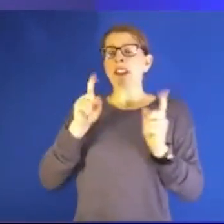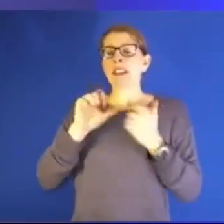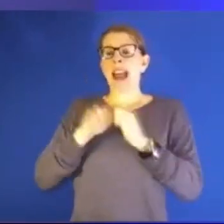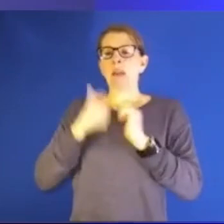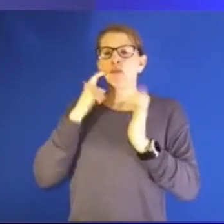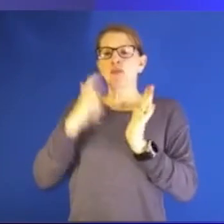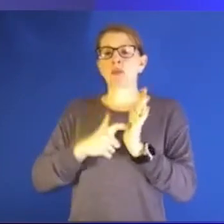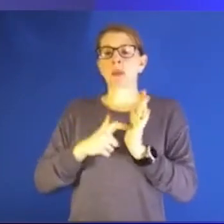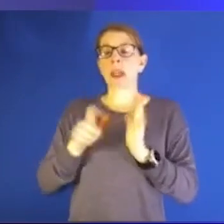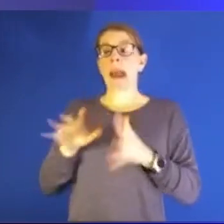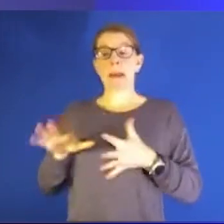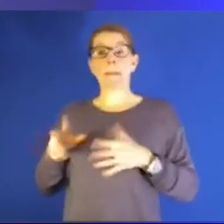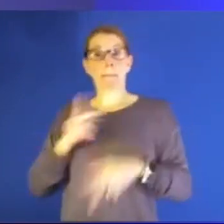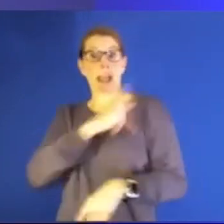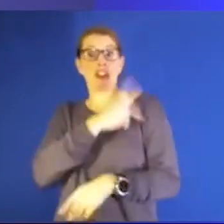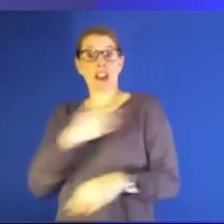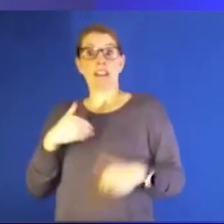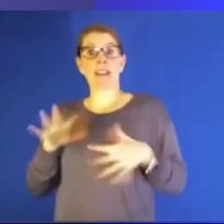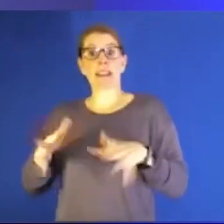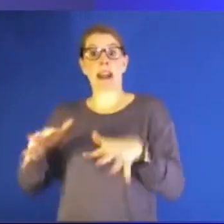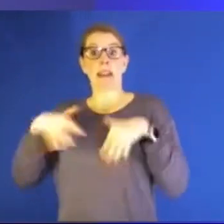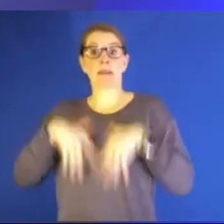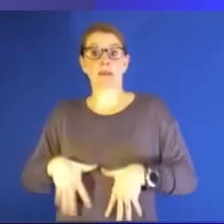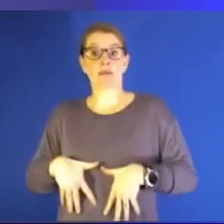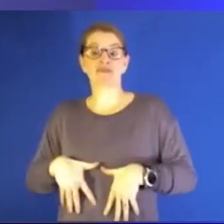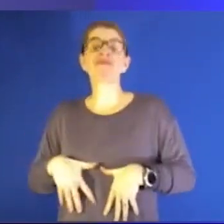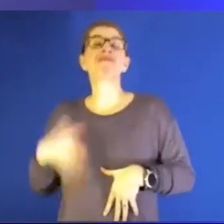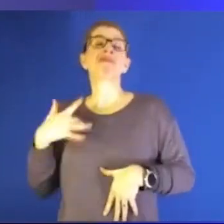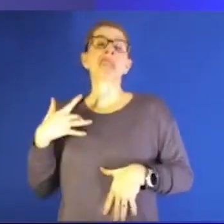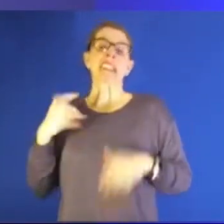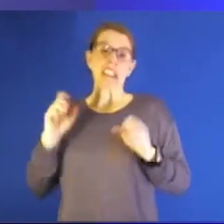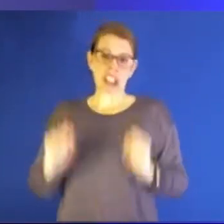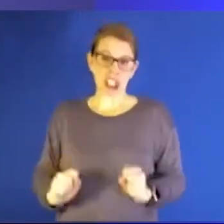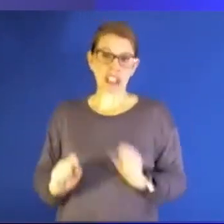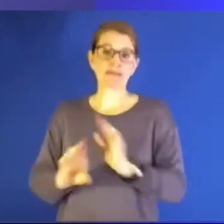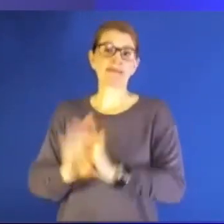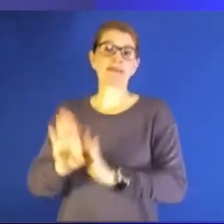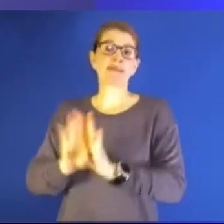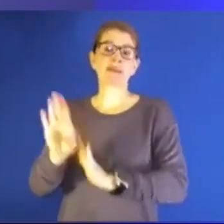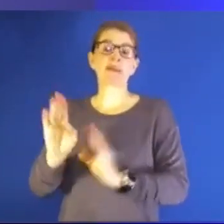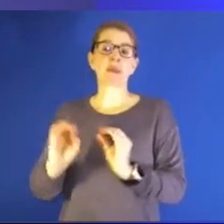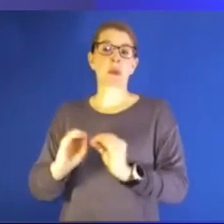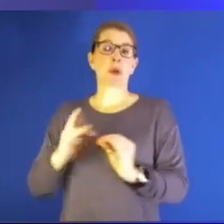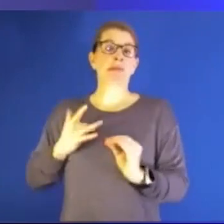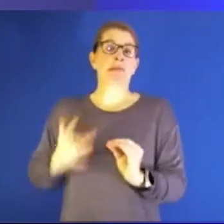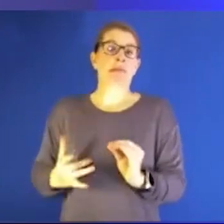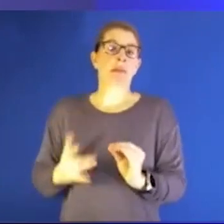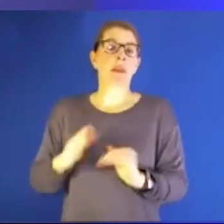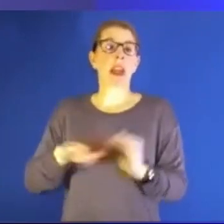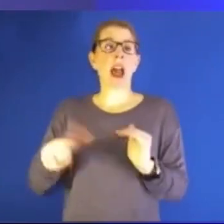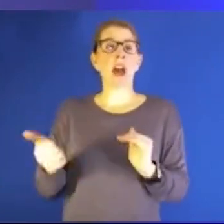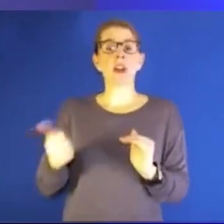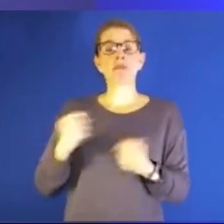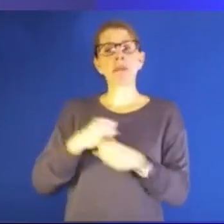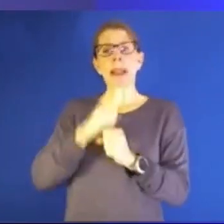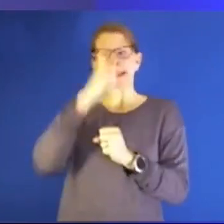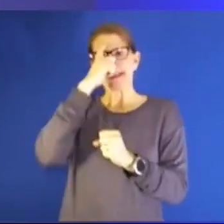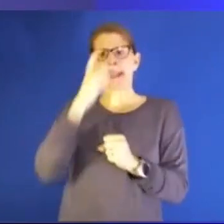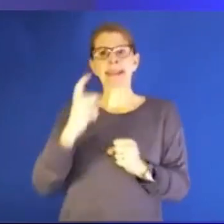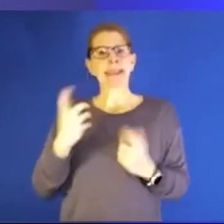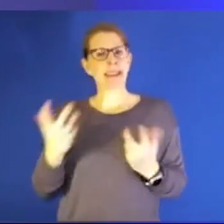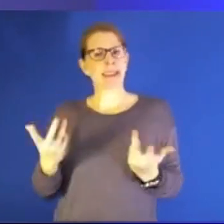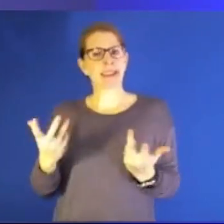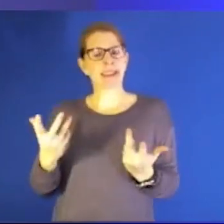have anxiety and depression are a little bit more prone to developing stress cardiomyopathy, which makes some sense, I think,